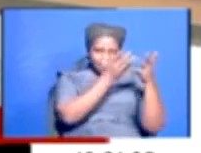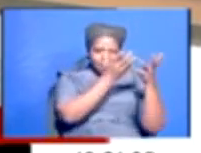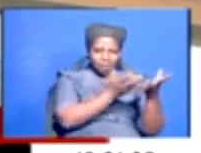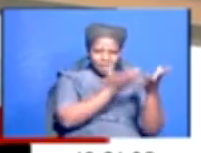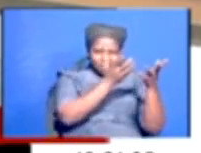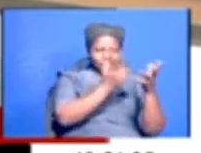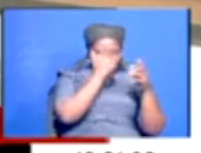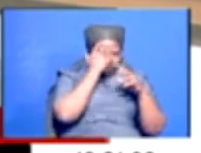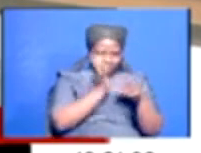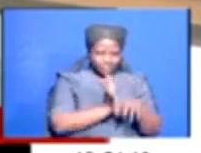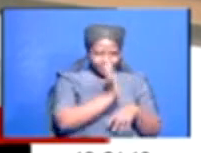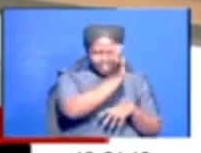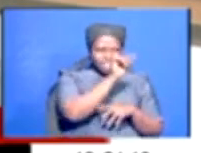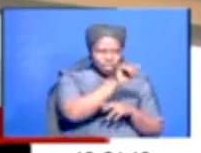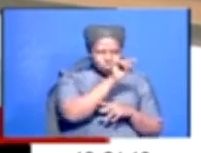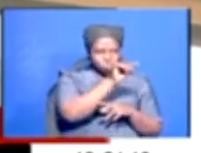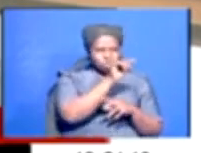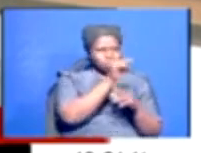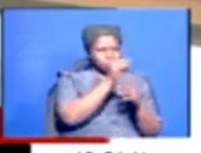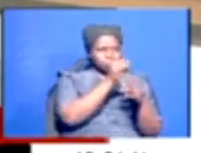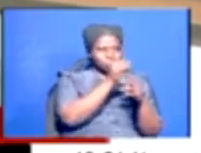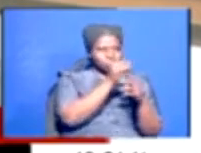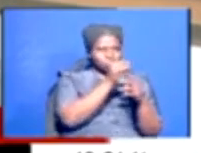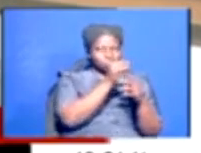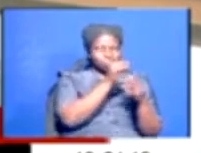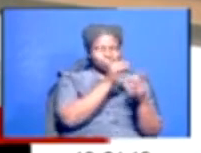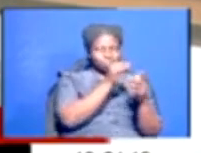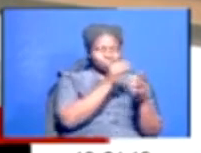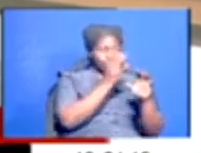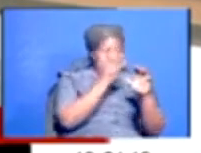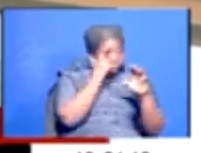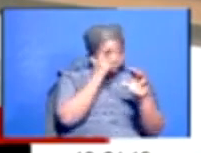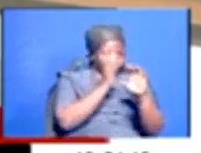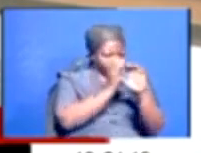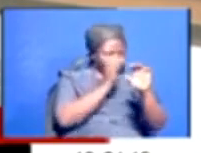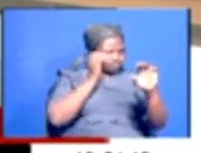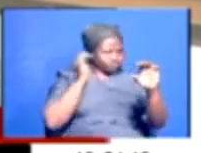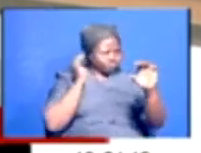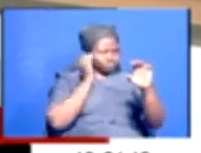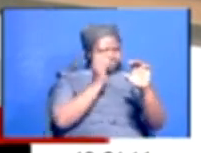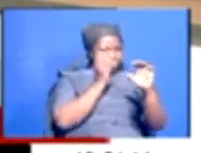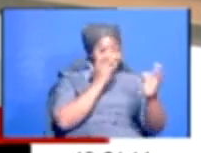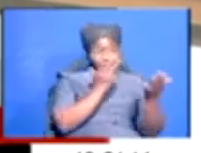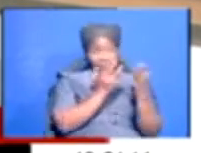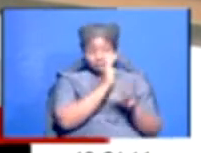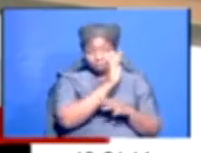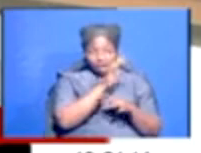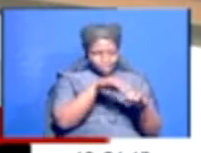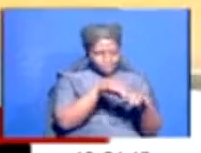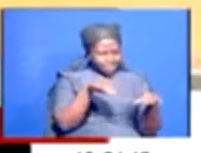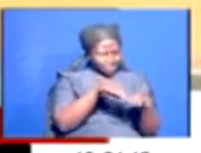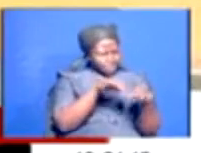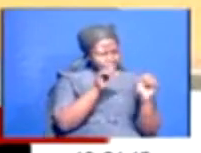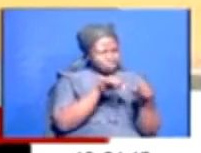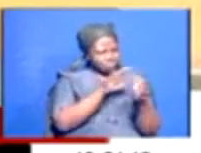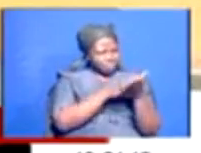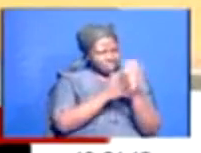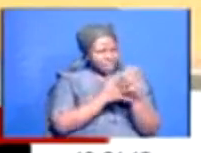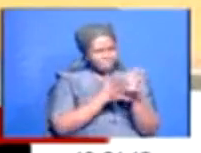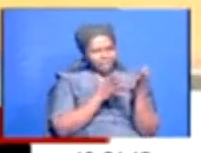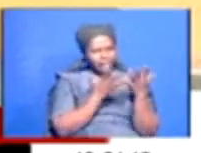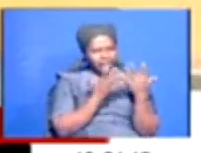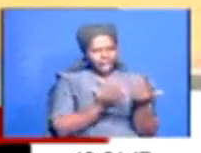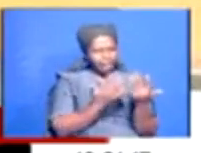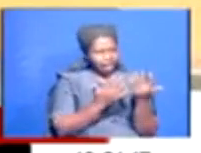got the different weights. The stick could be lighter than a standard javelin. No, I didn't make the lighter